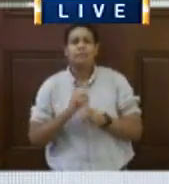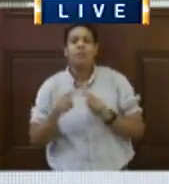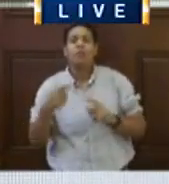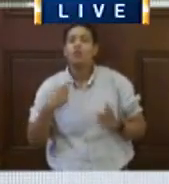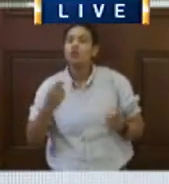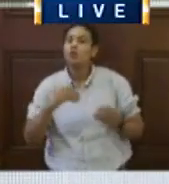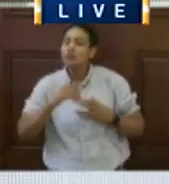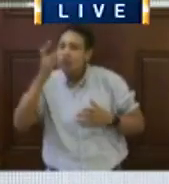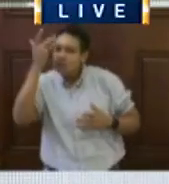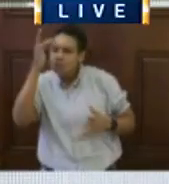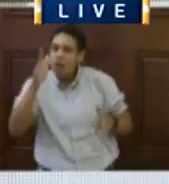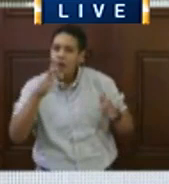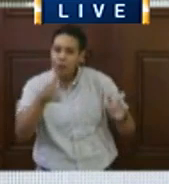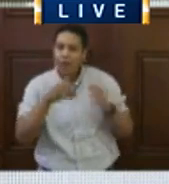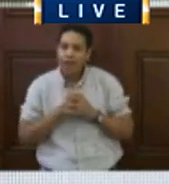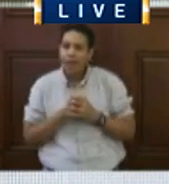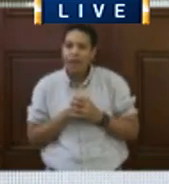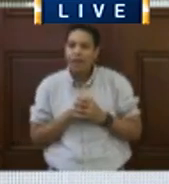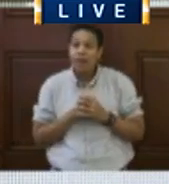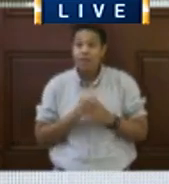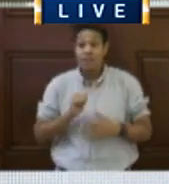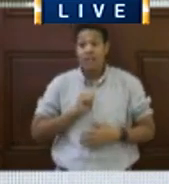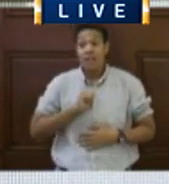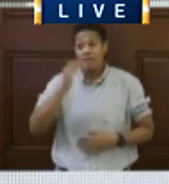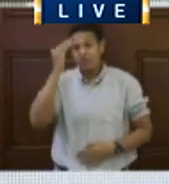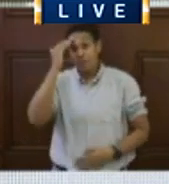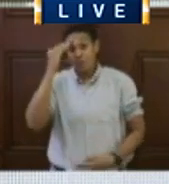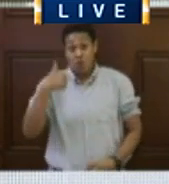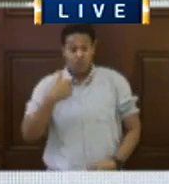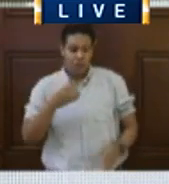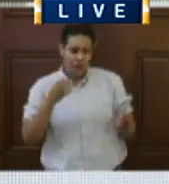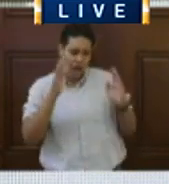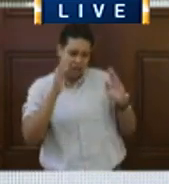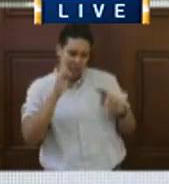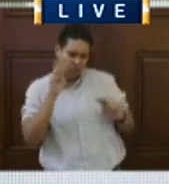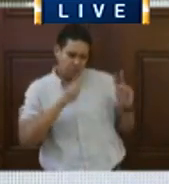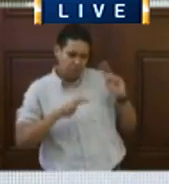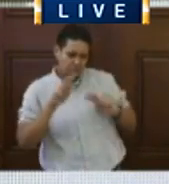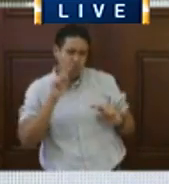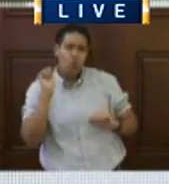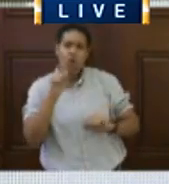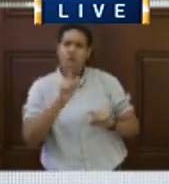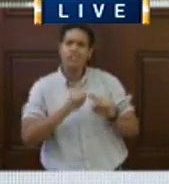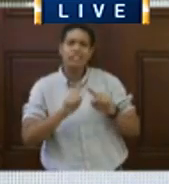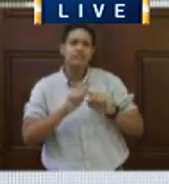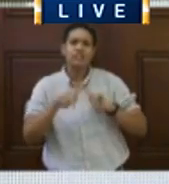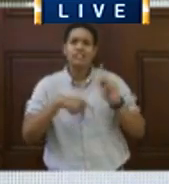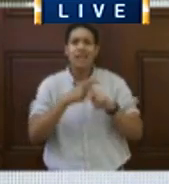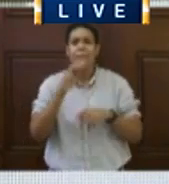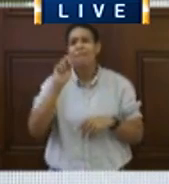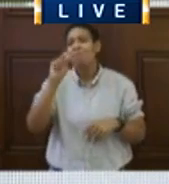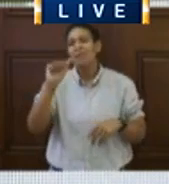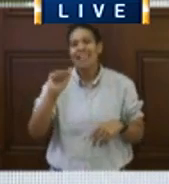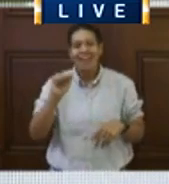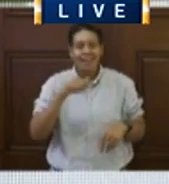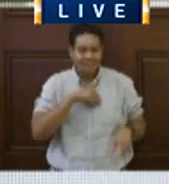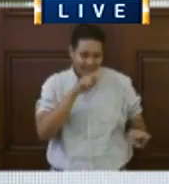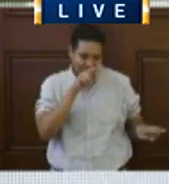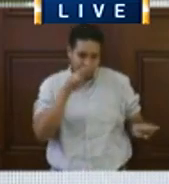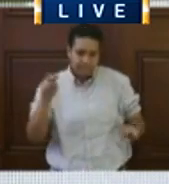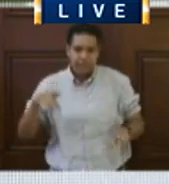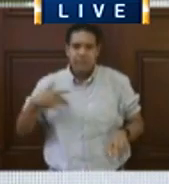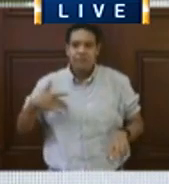way. I know, because I pay close attention to all forms of media, that there is a growing sense of